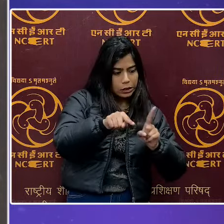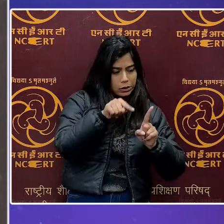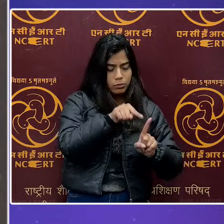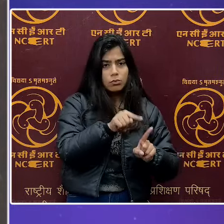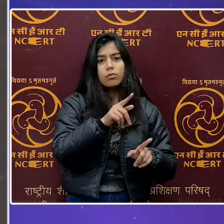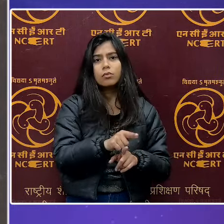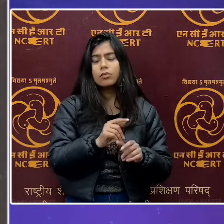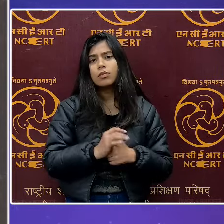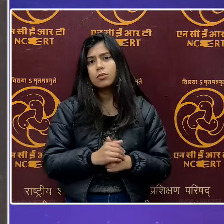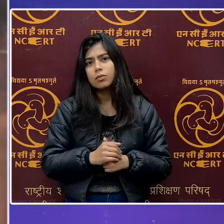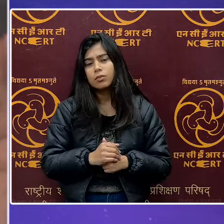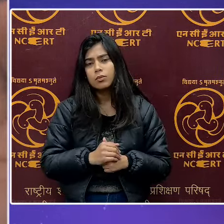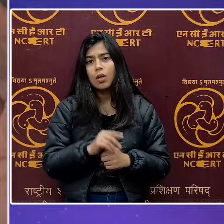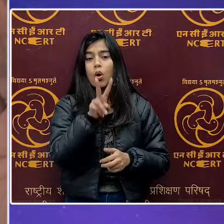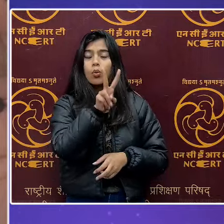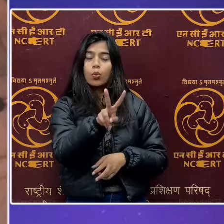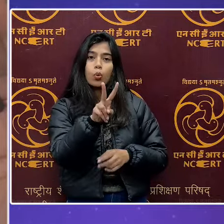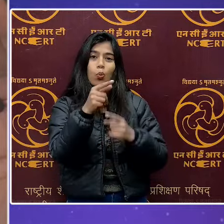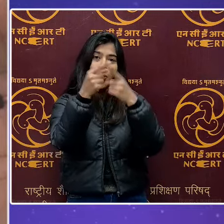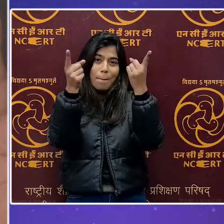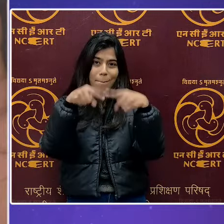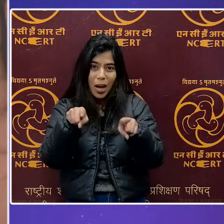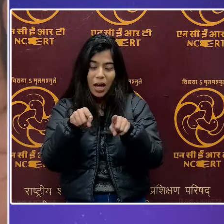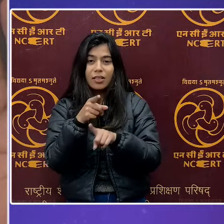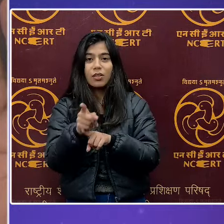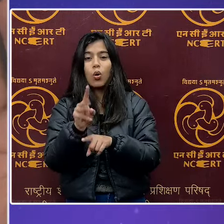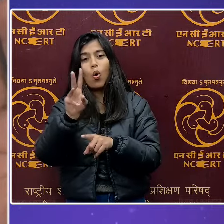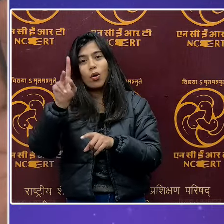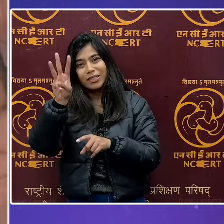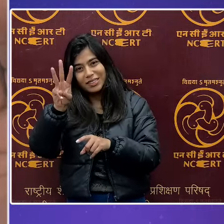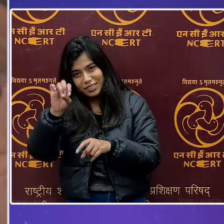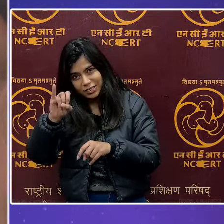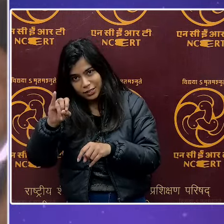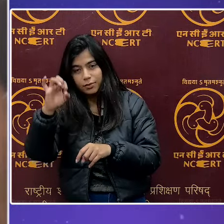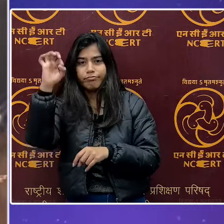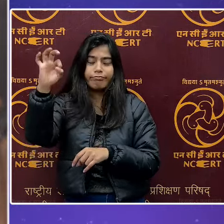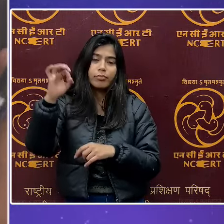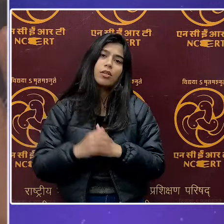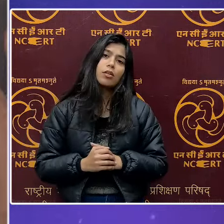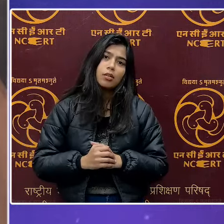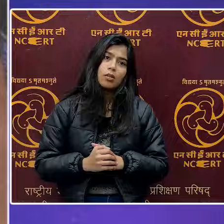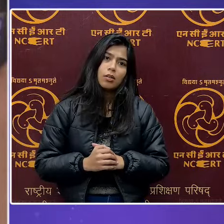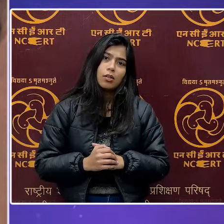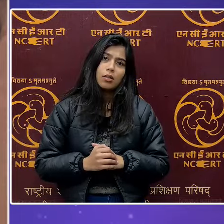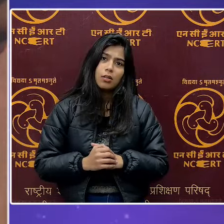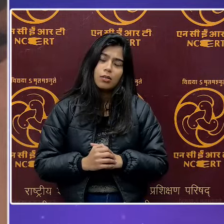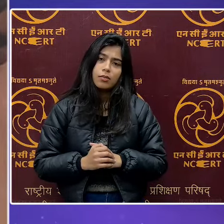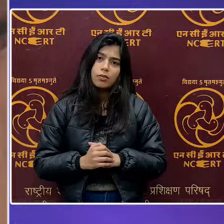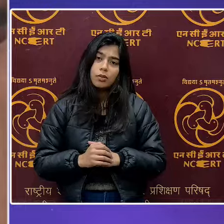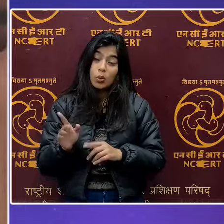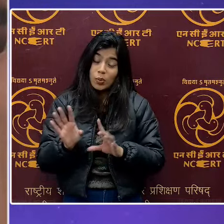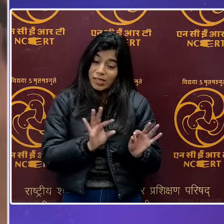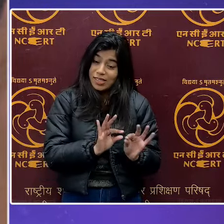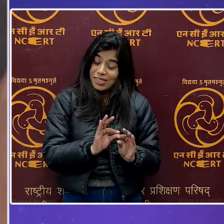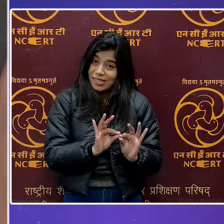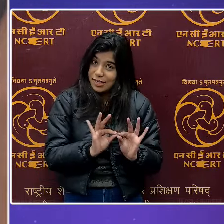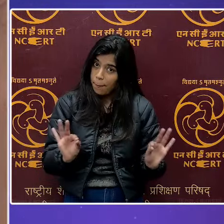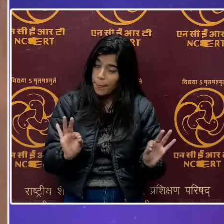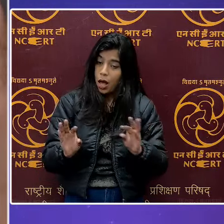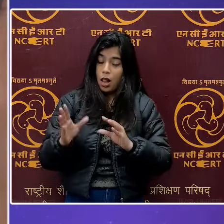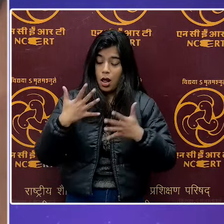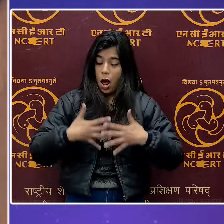And angle around a point is 2 pi radians or 360 degree. That means simple harmonic motion can be